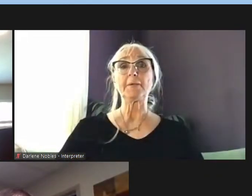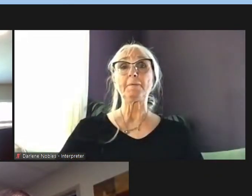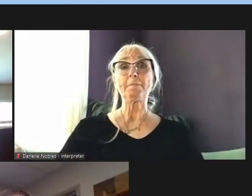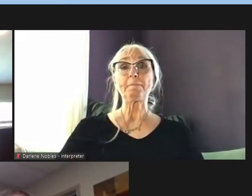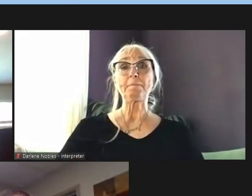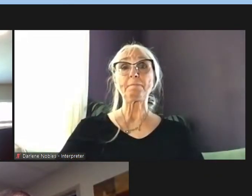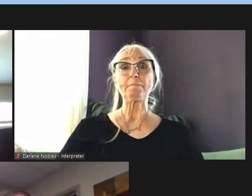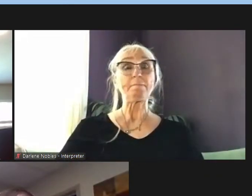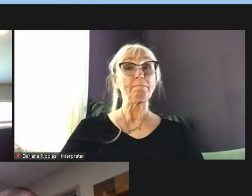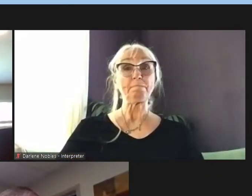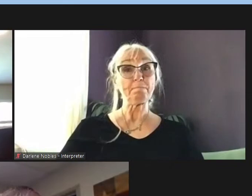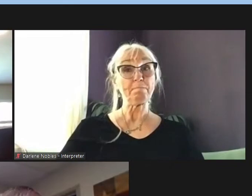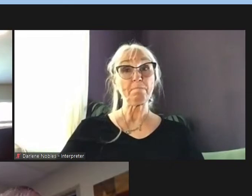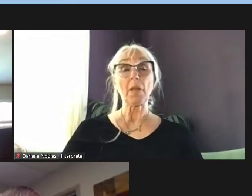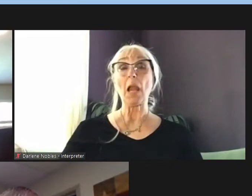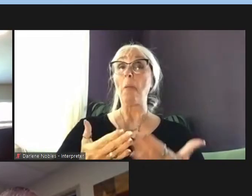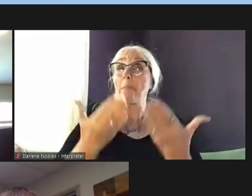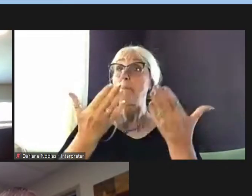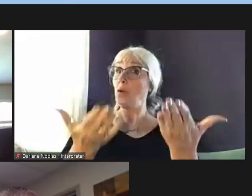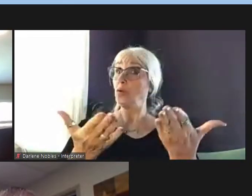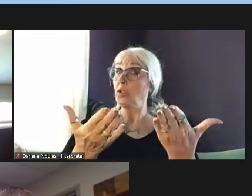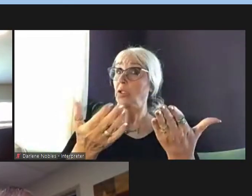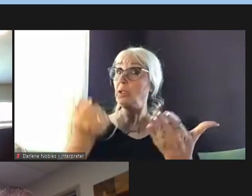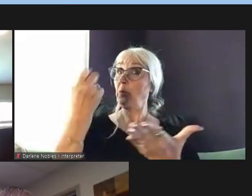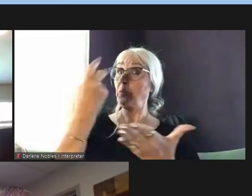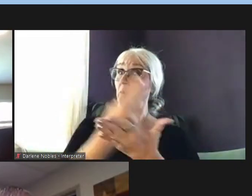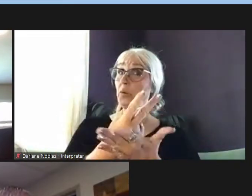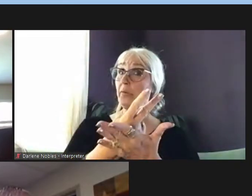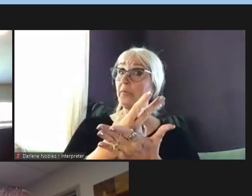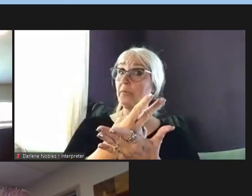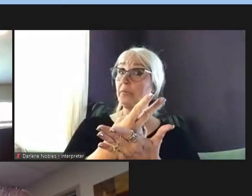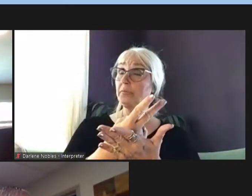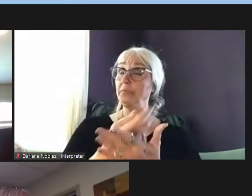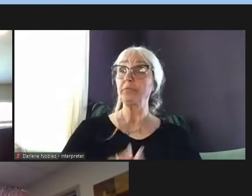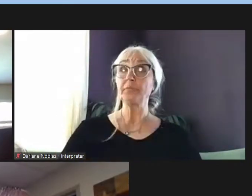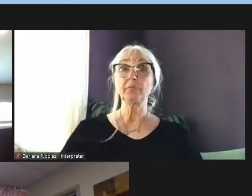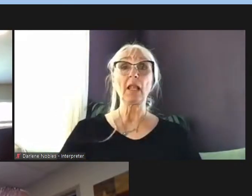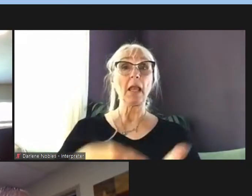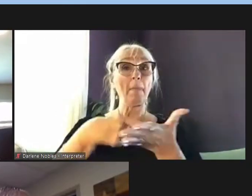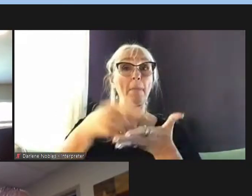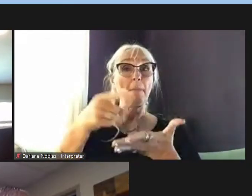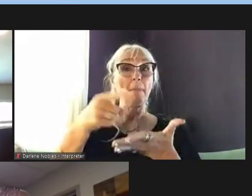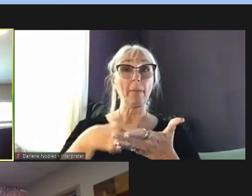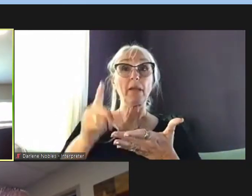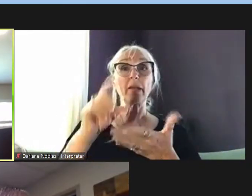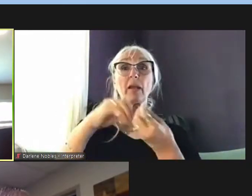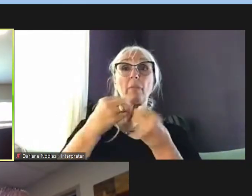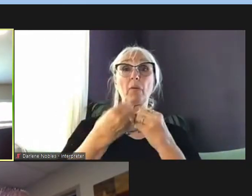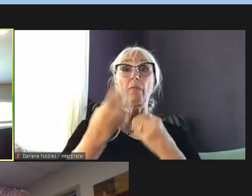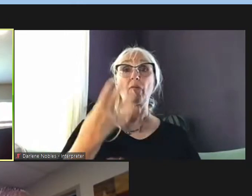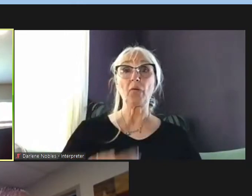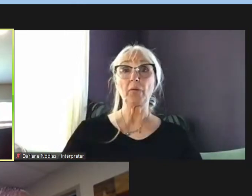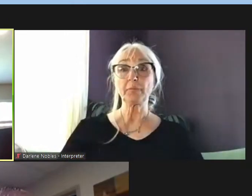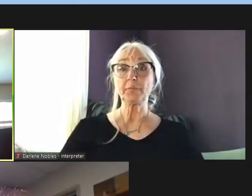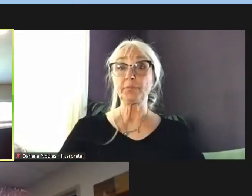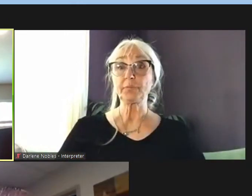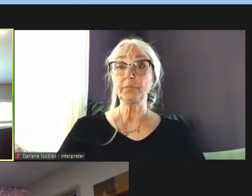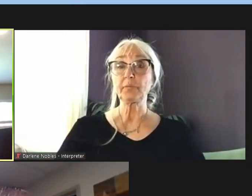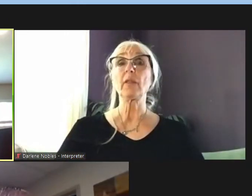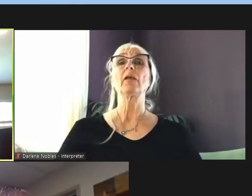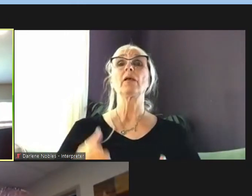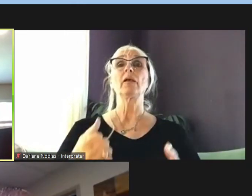If not, is there a motion to approve the authorization of payment application number 4? So moved.